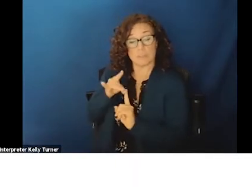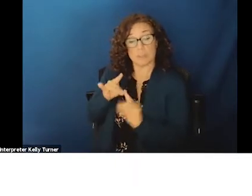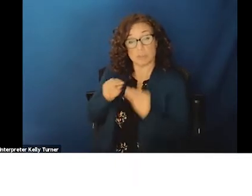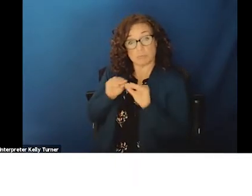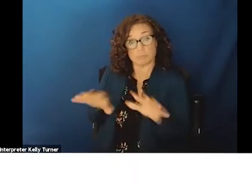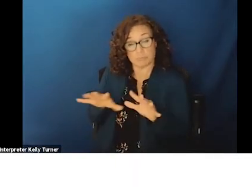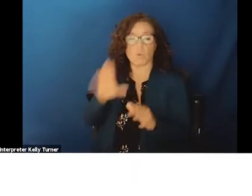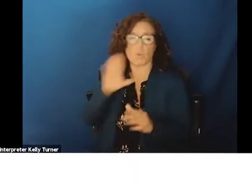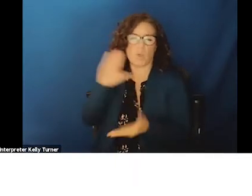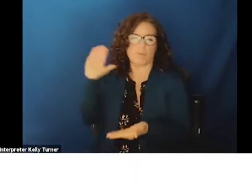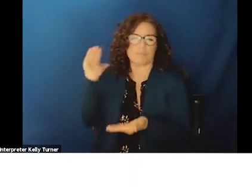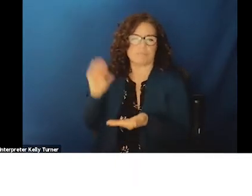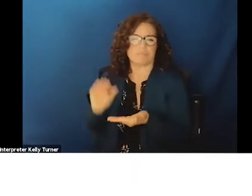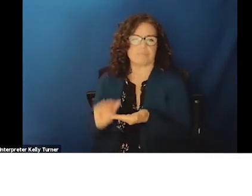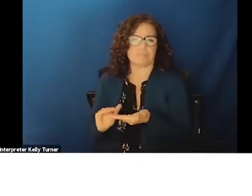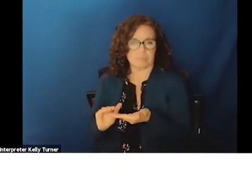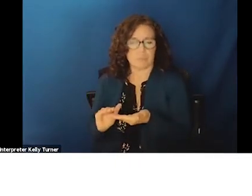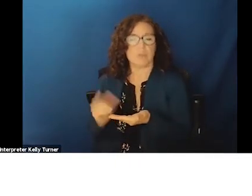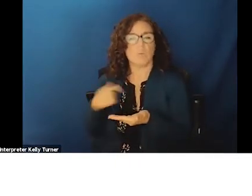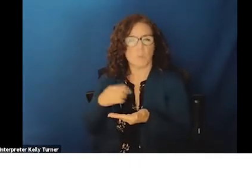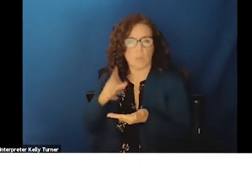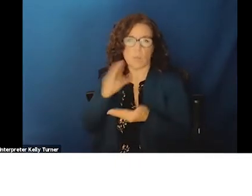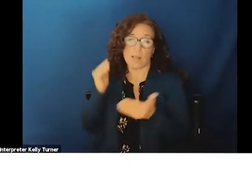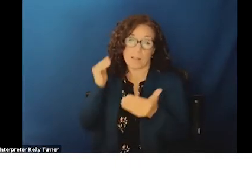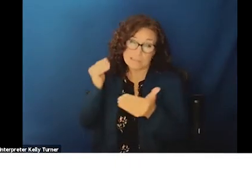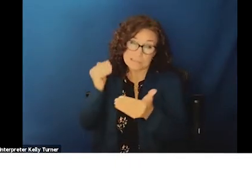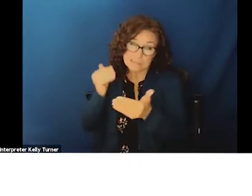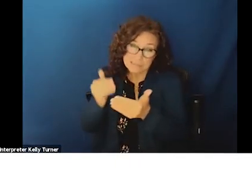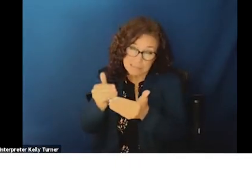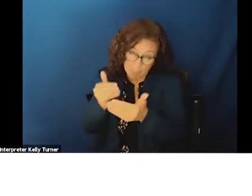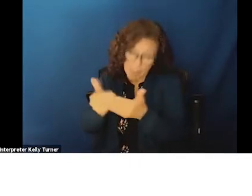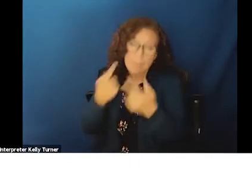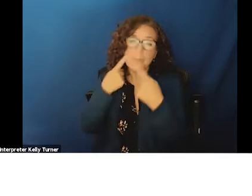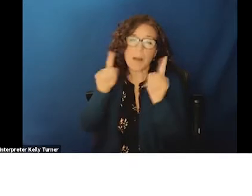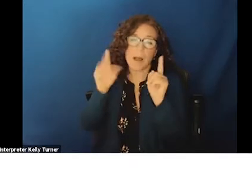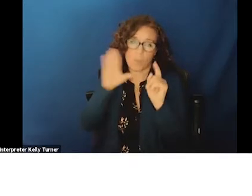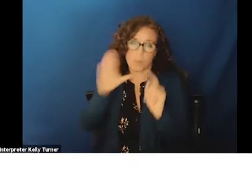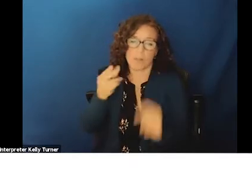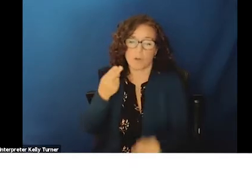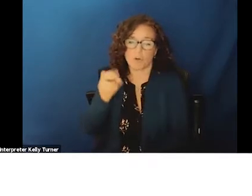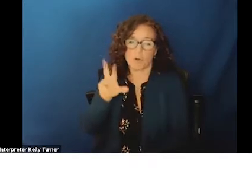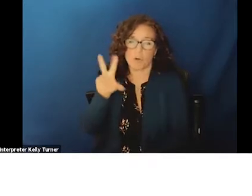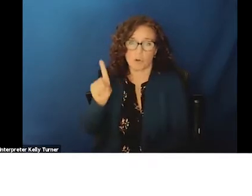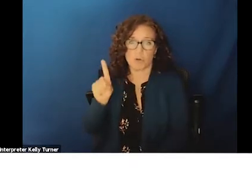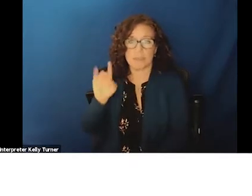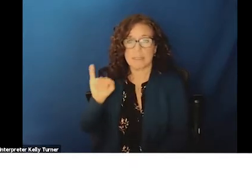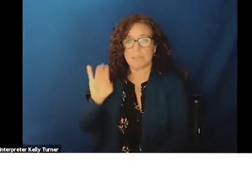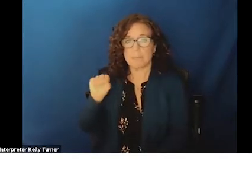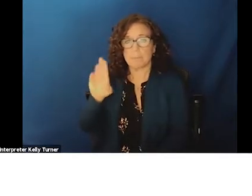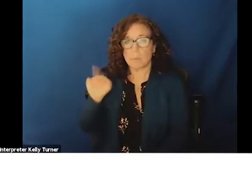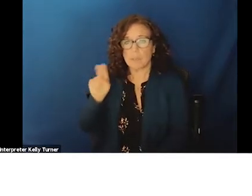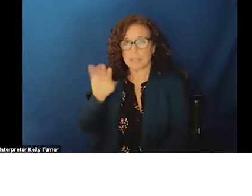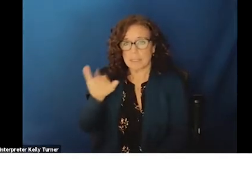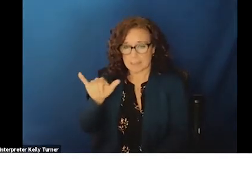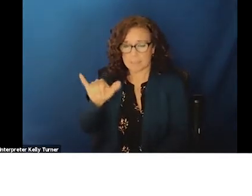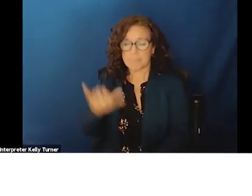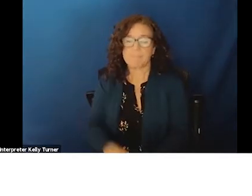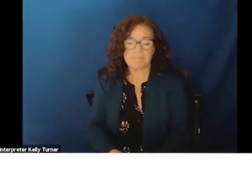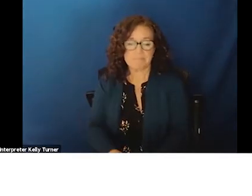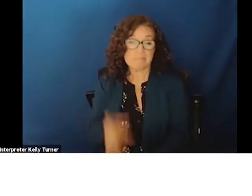immunity. So just as school looked very different last April than it looks today,